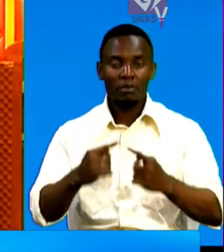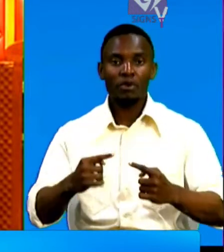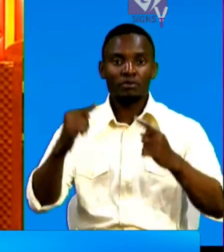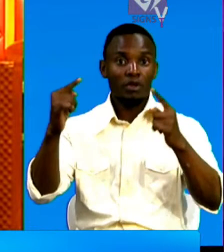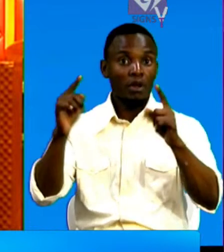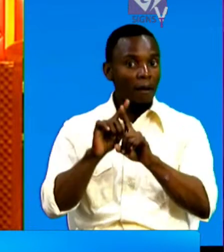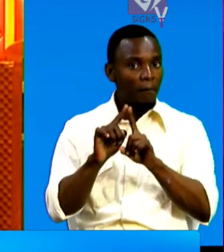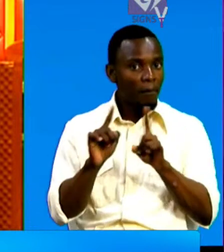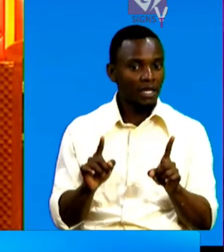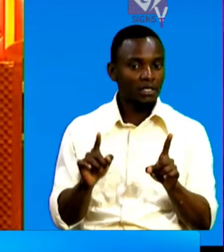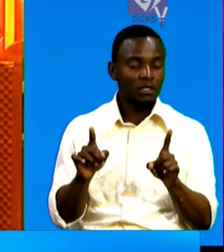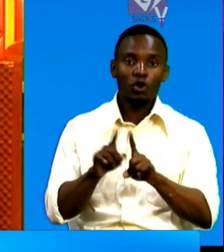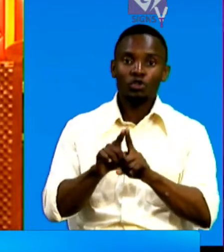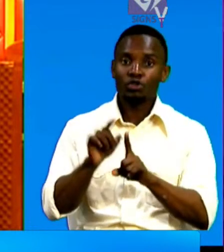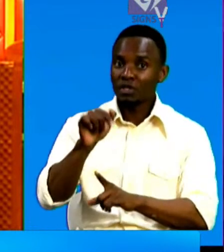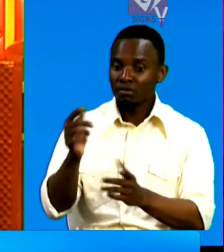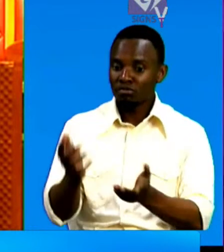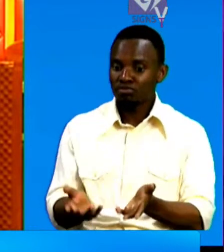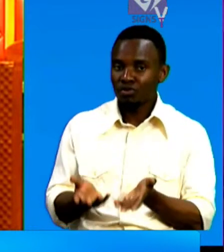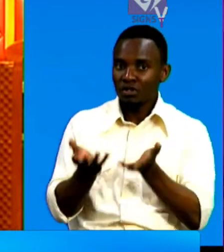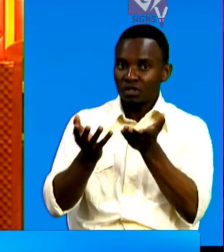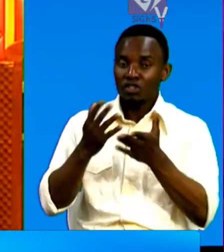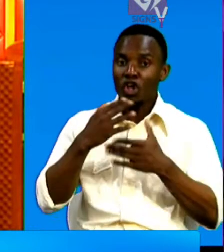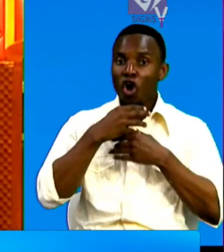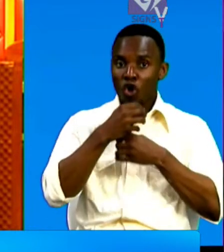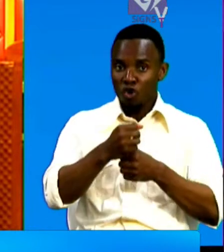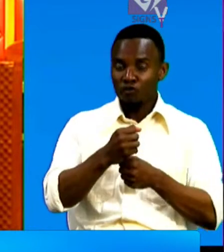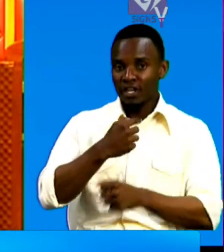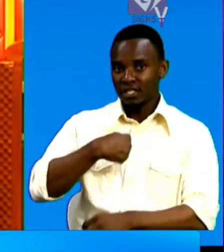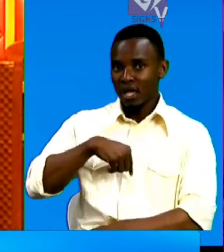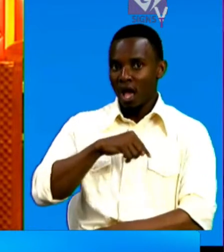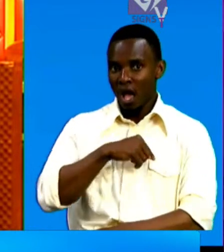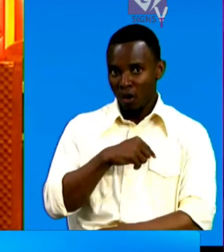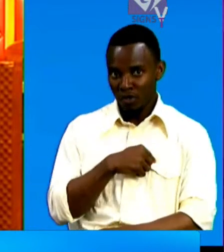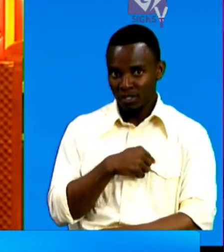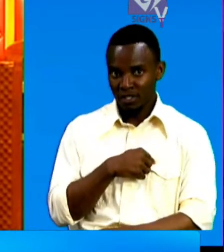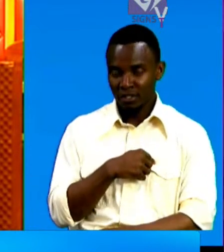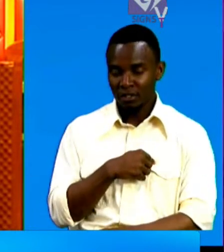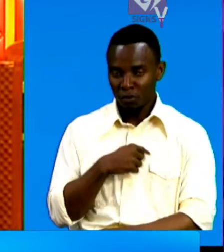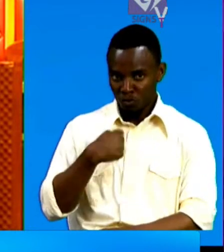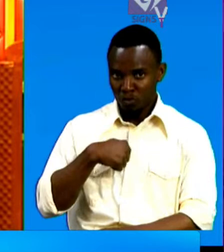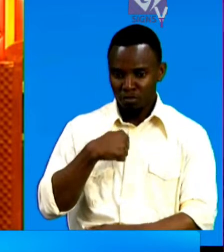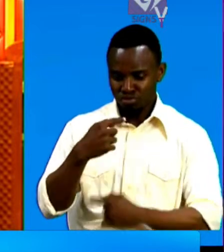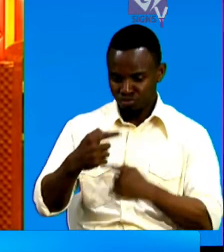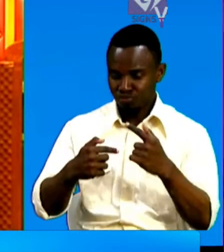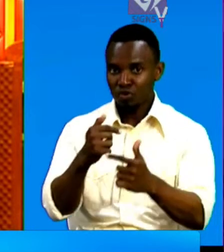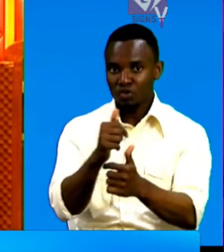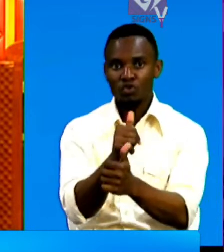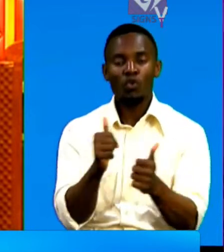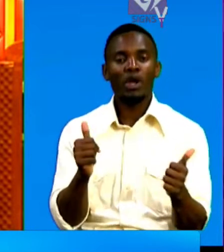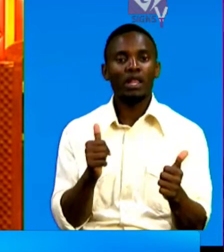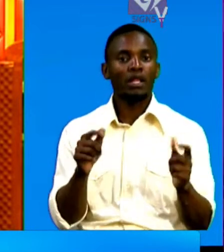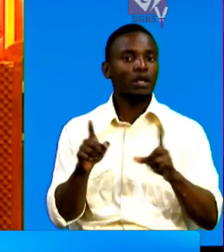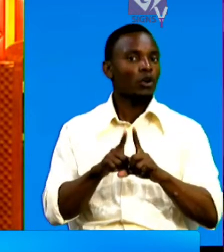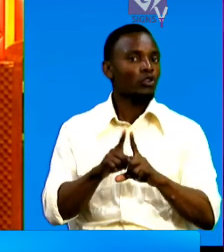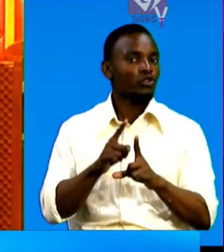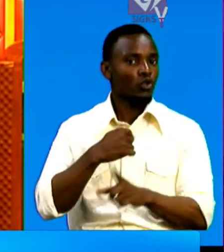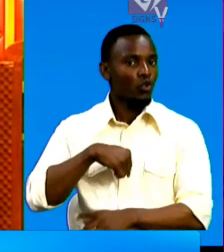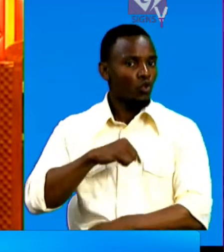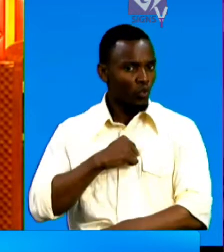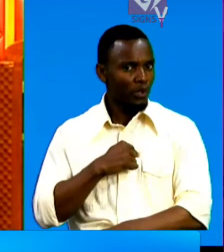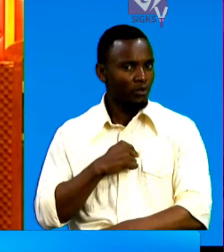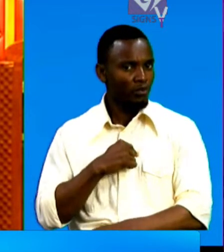but it has also increased our confidence that we are on the right path and shall, in due